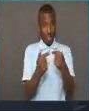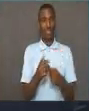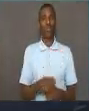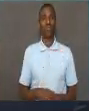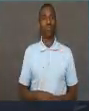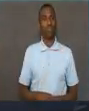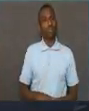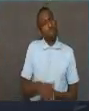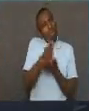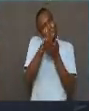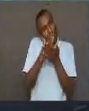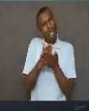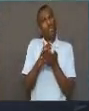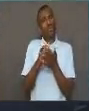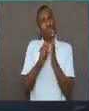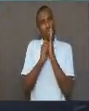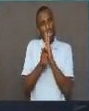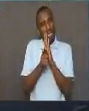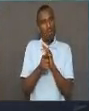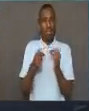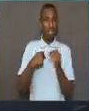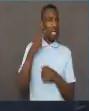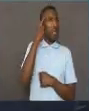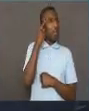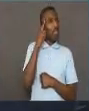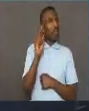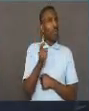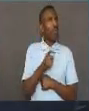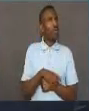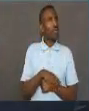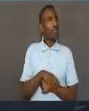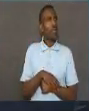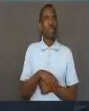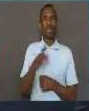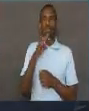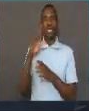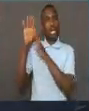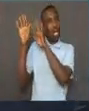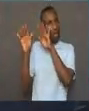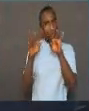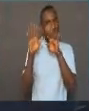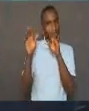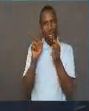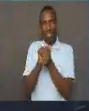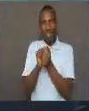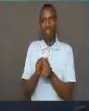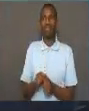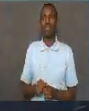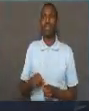examples. Some examples that I thought of are